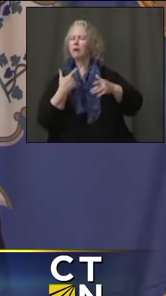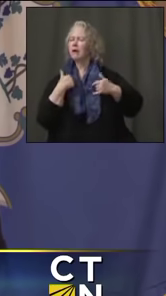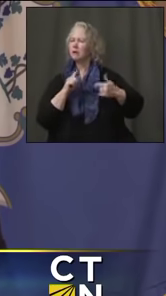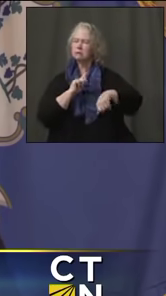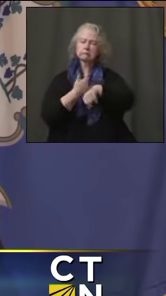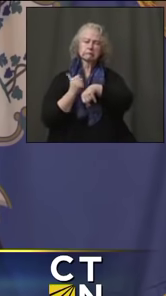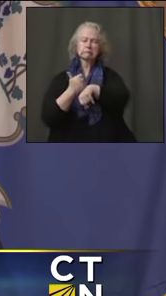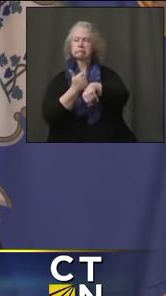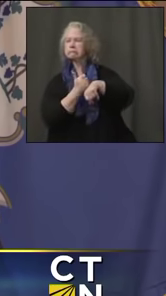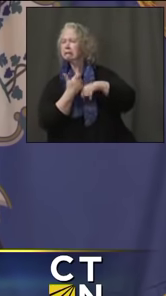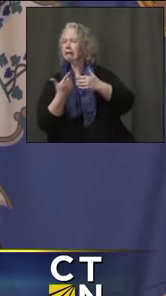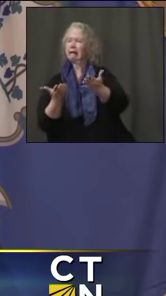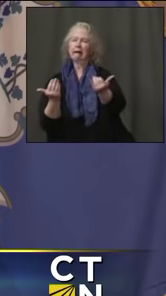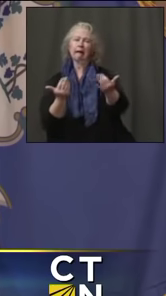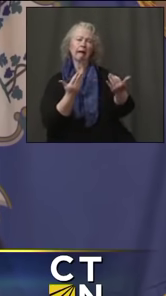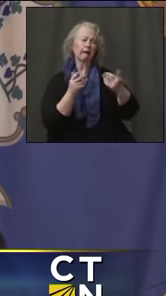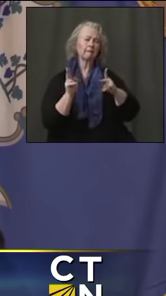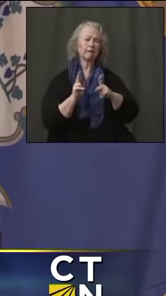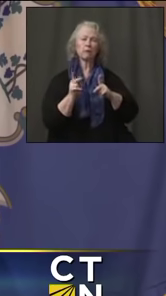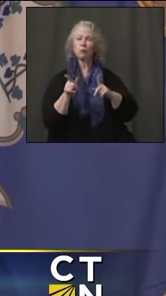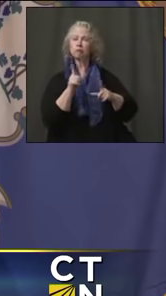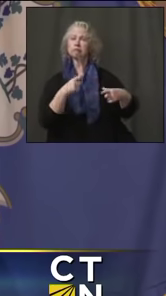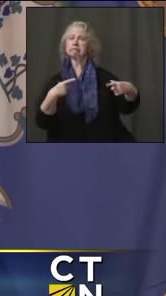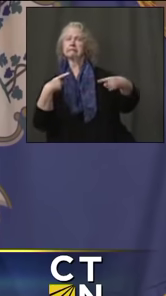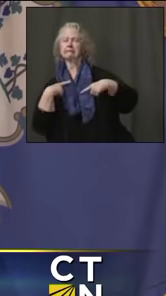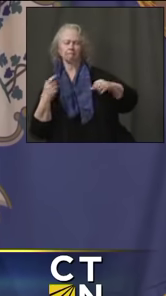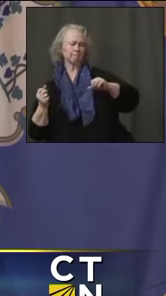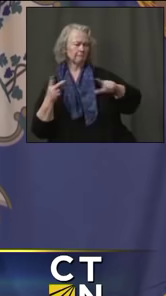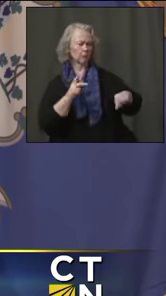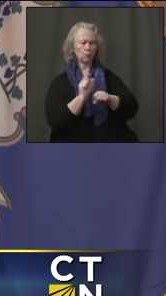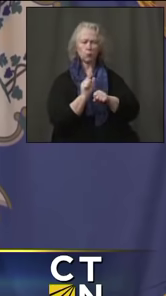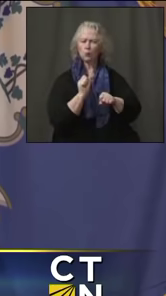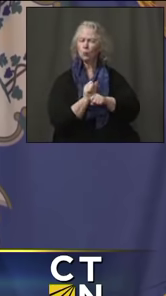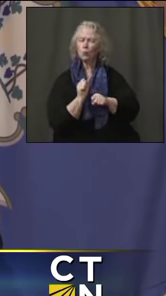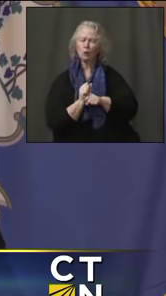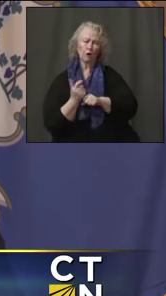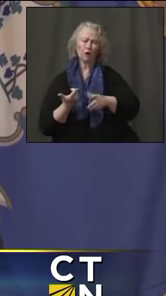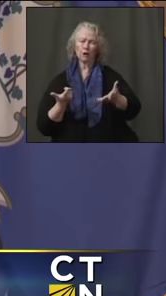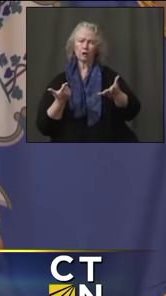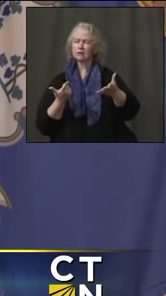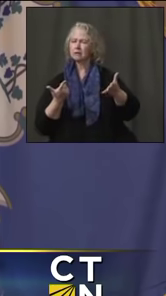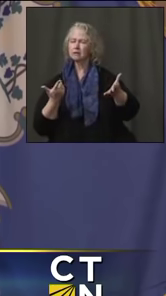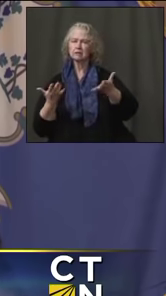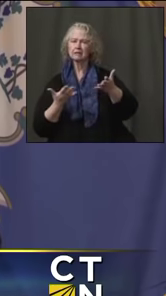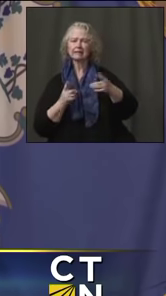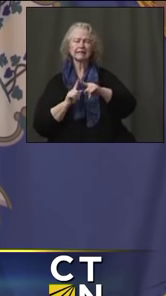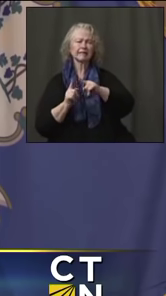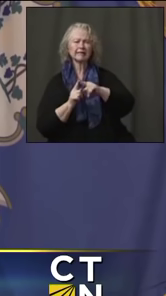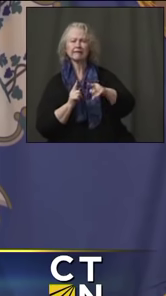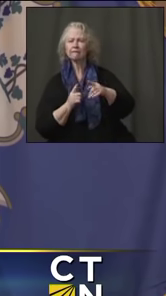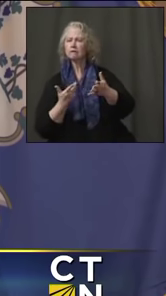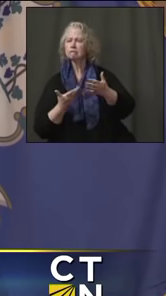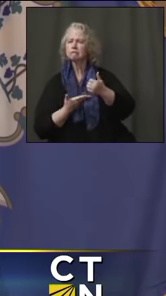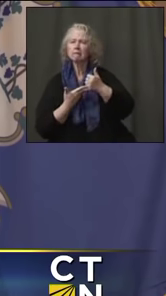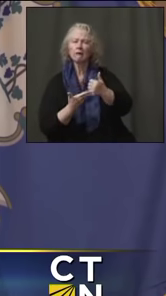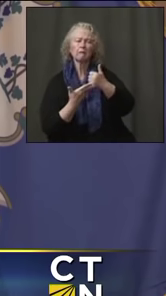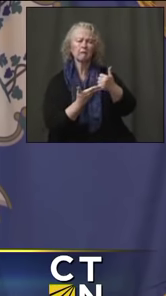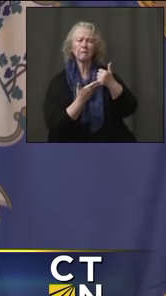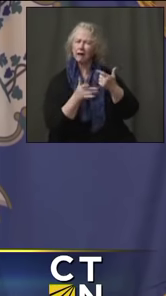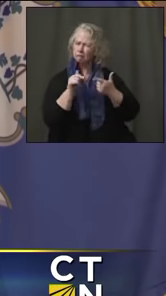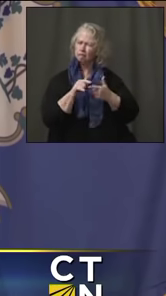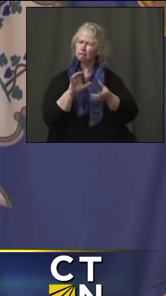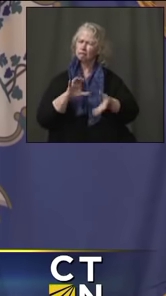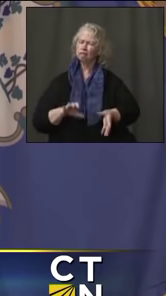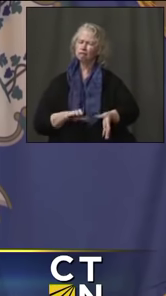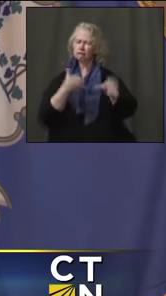getting retirees back to work. We were, working on a whole different variety of therapies, trying to treat a crisis